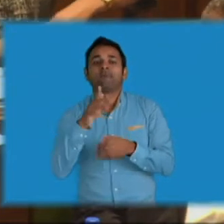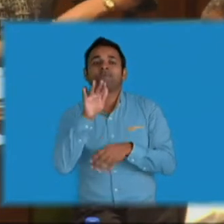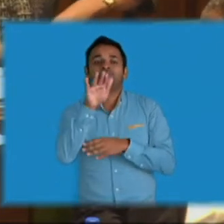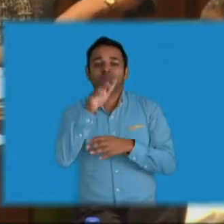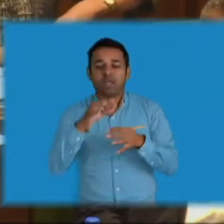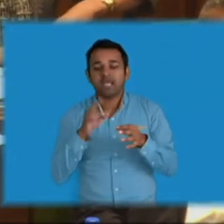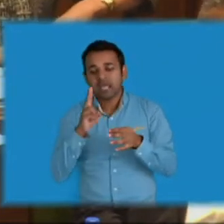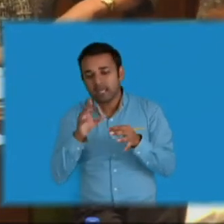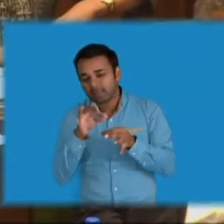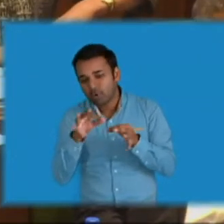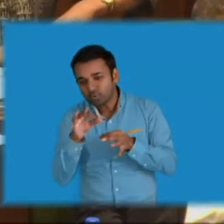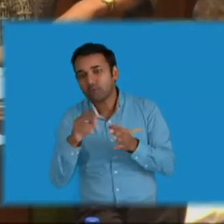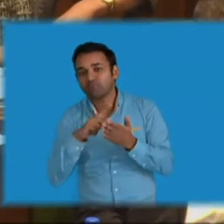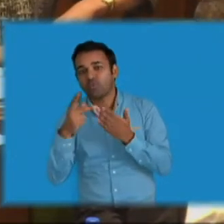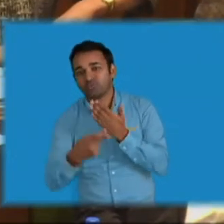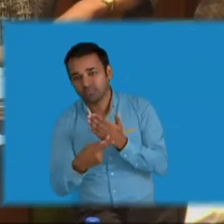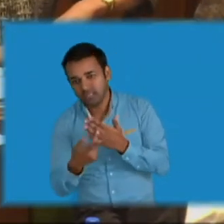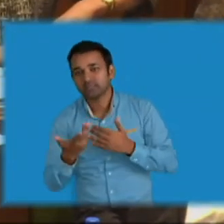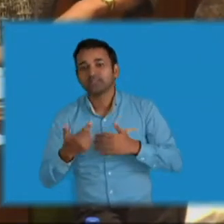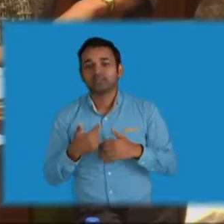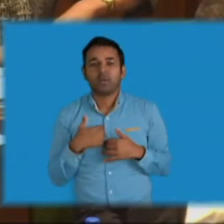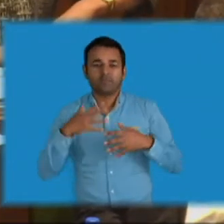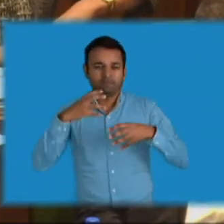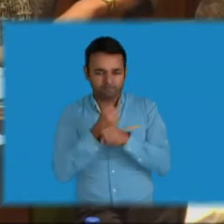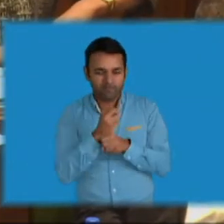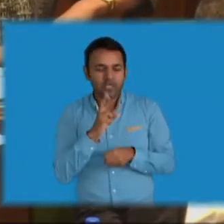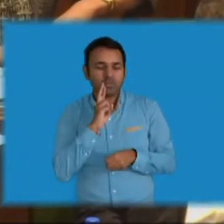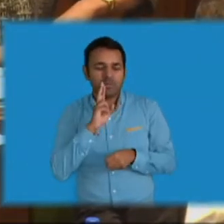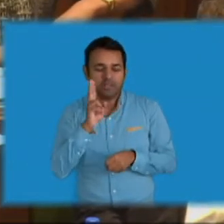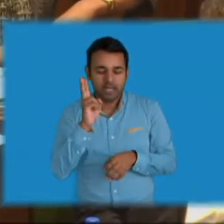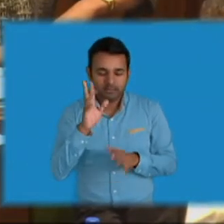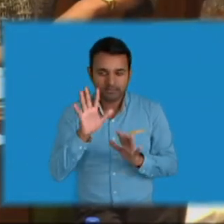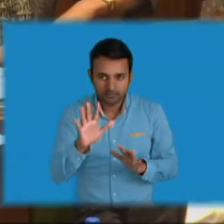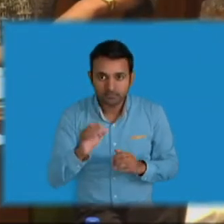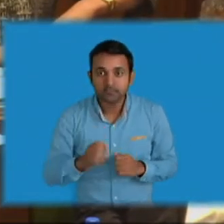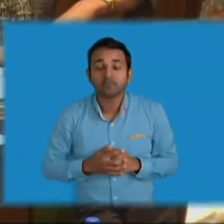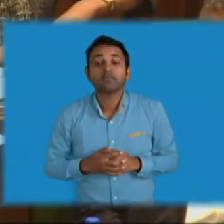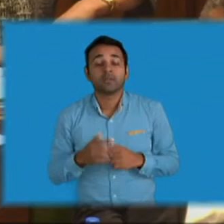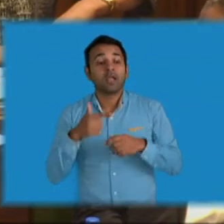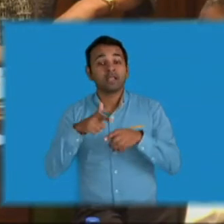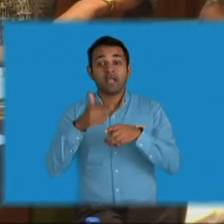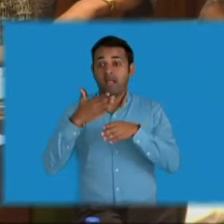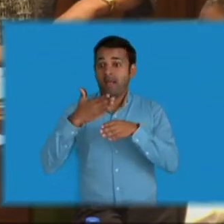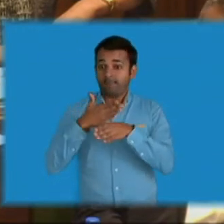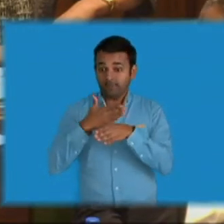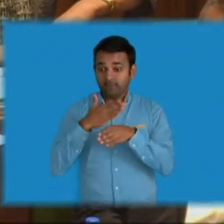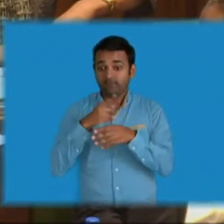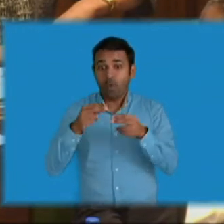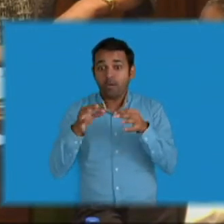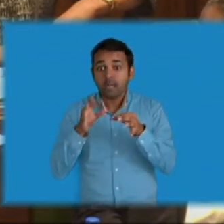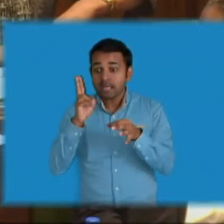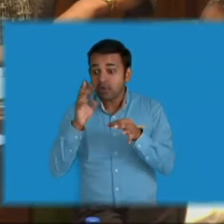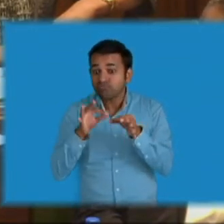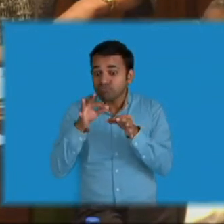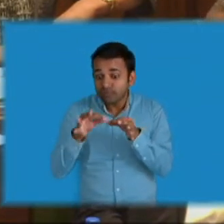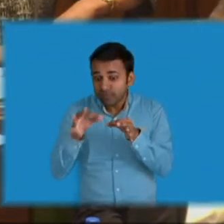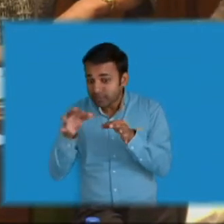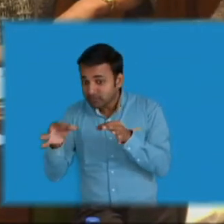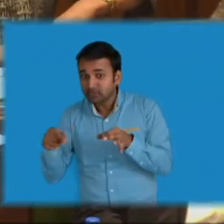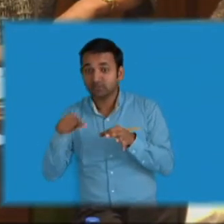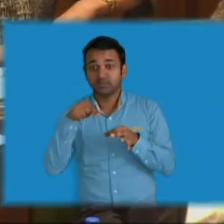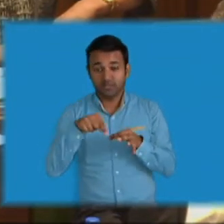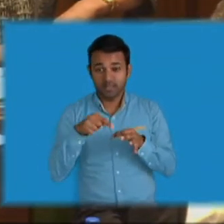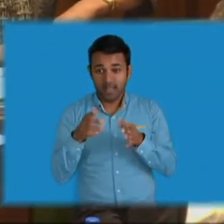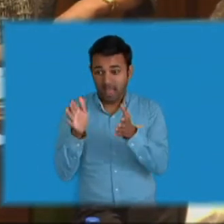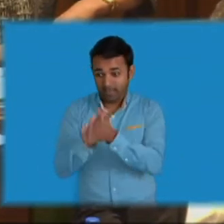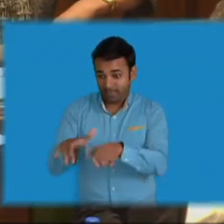Speaker, I wish to reiterate that our national efforts at reforestation of degraded land support the objectives of the